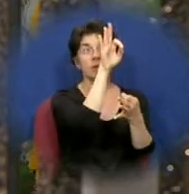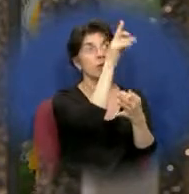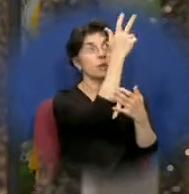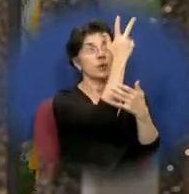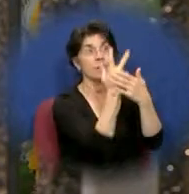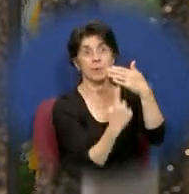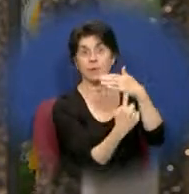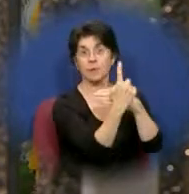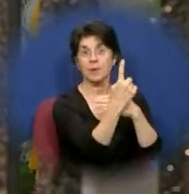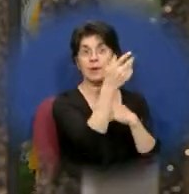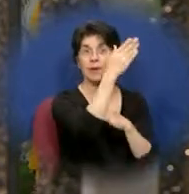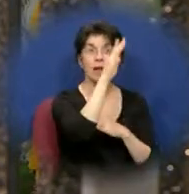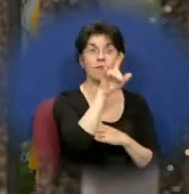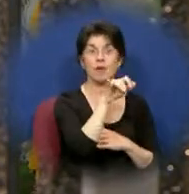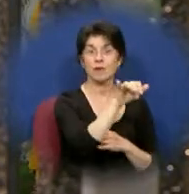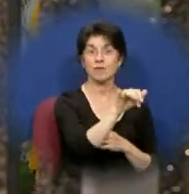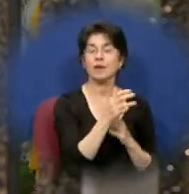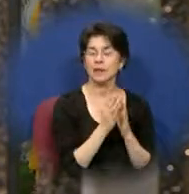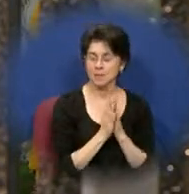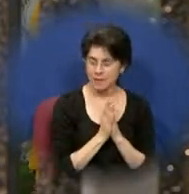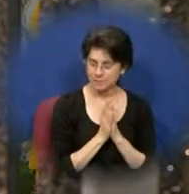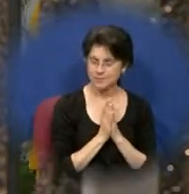ever. Amen.